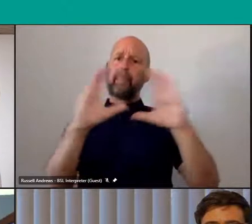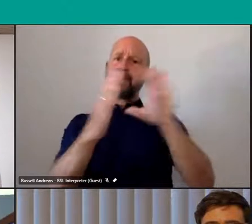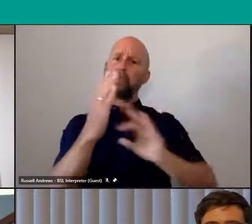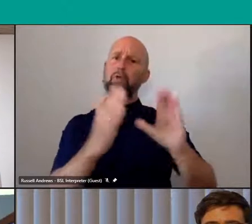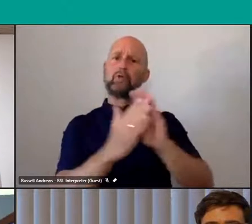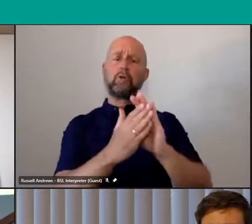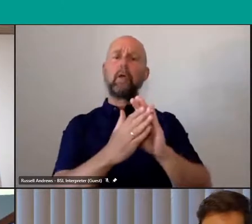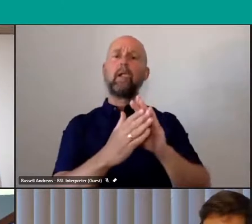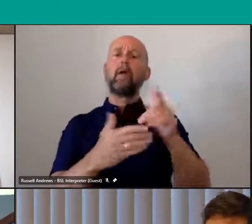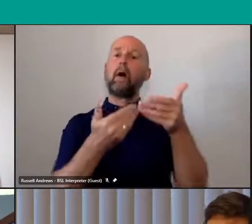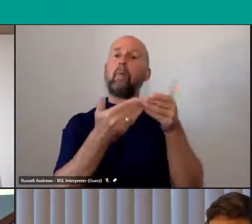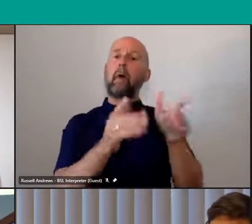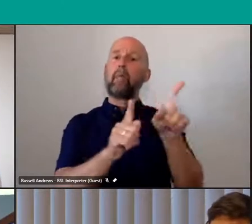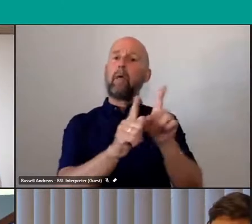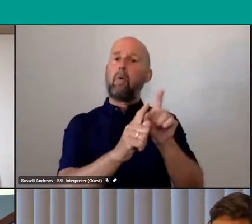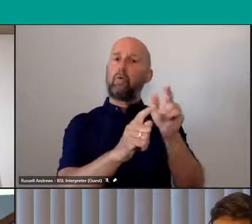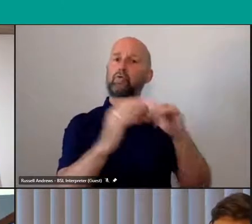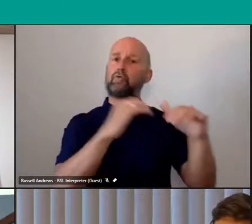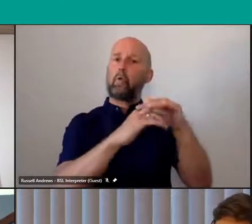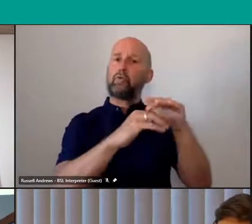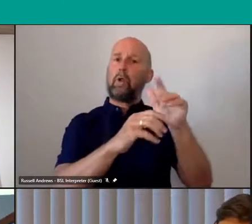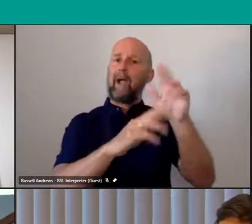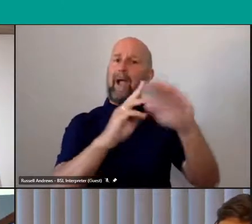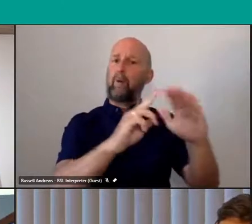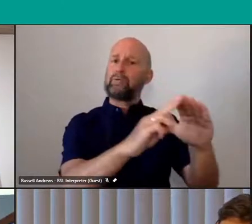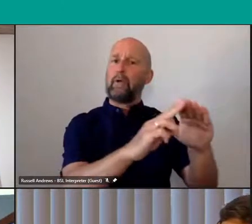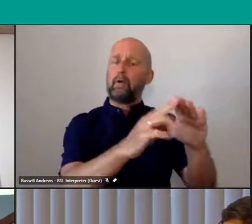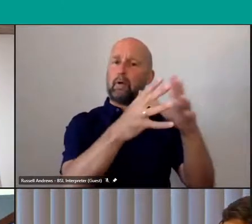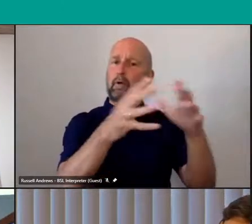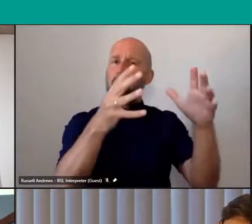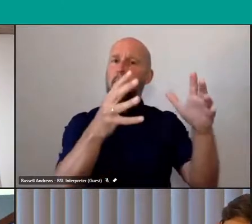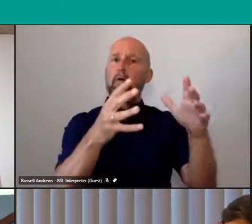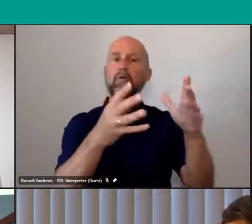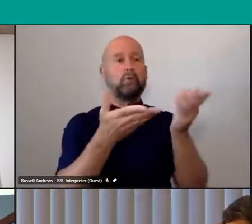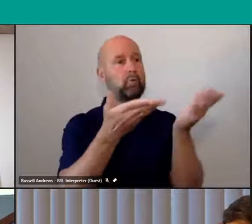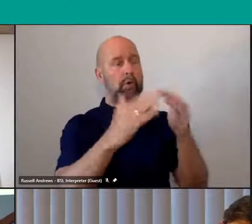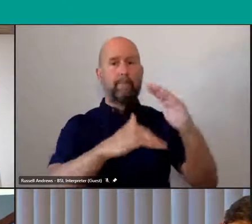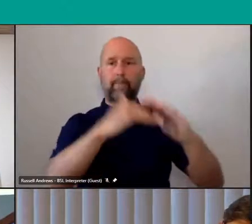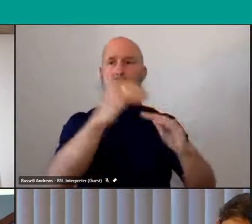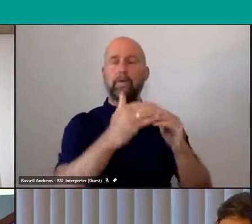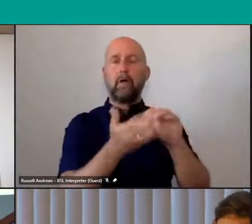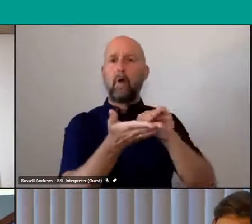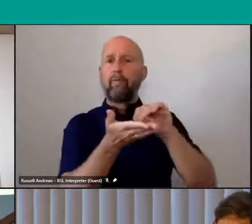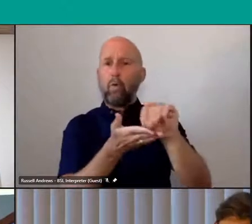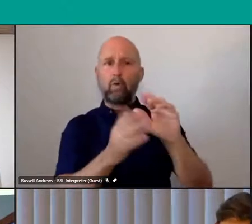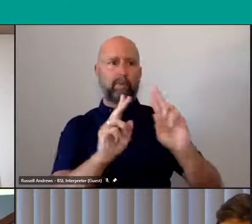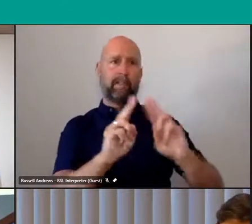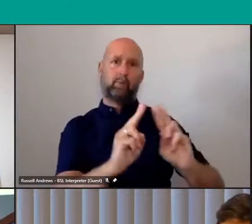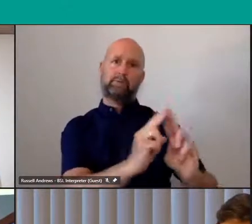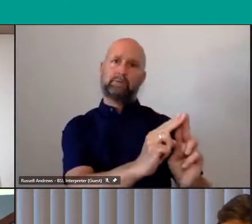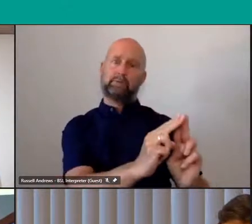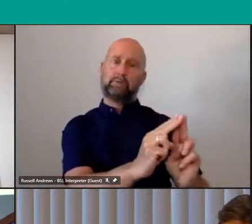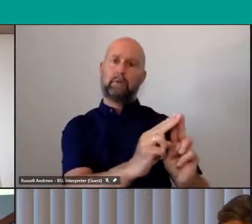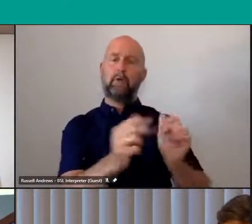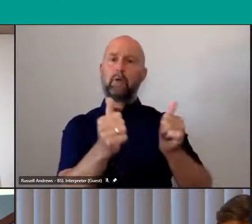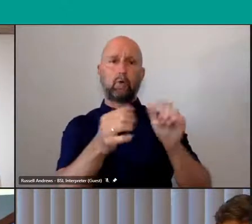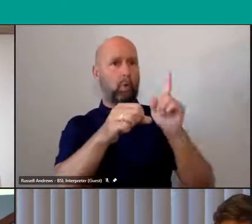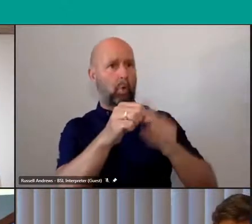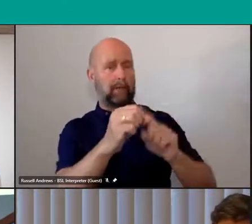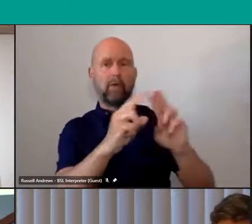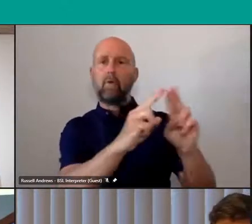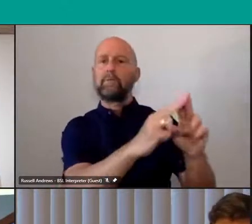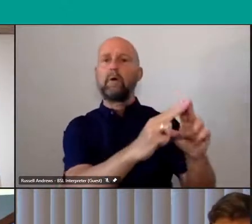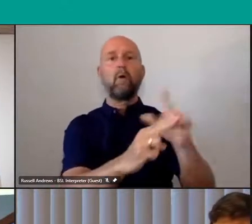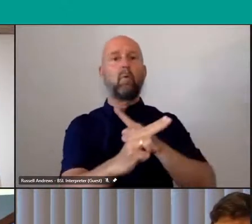up public and social sector house building to deliver affordable, decent homes with a target of getting to half of homes